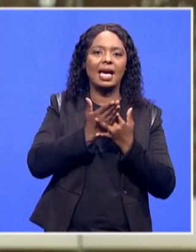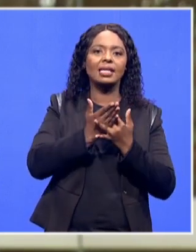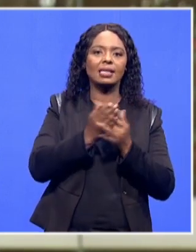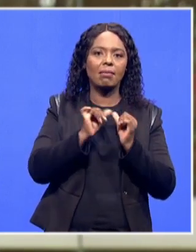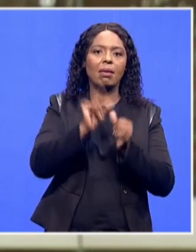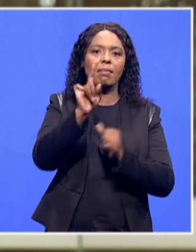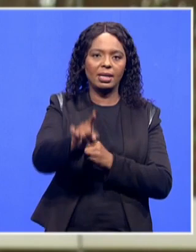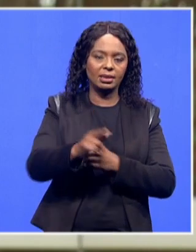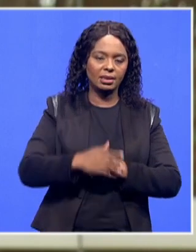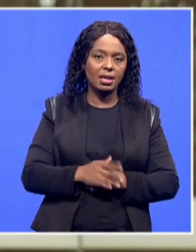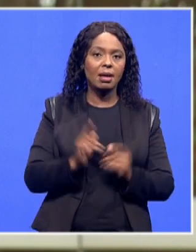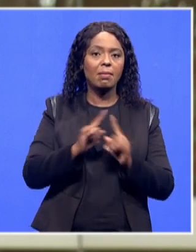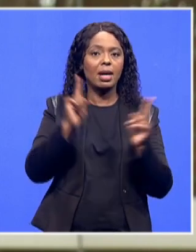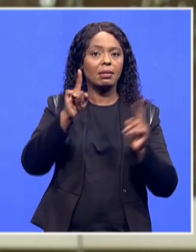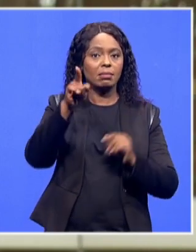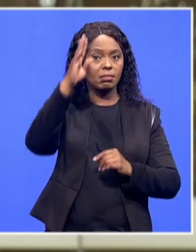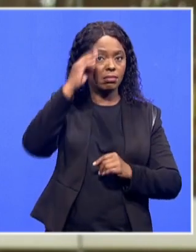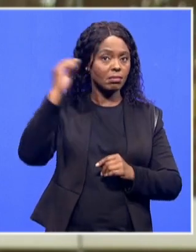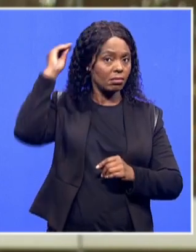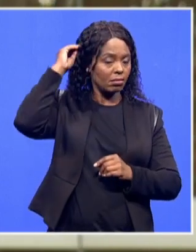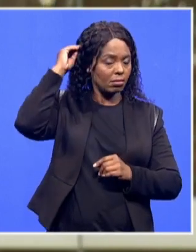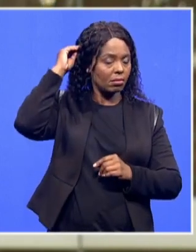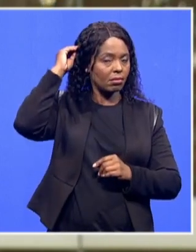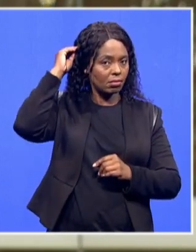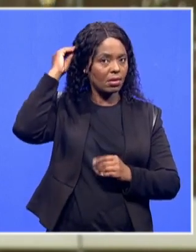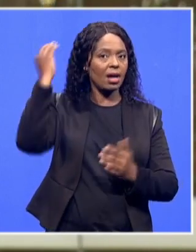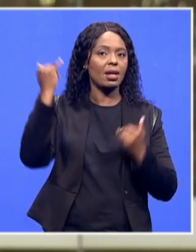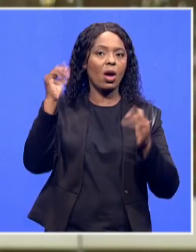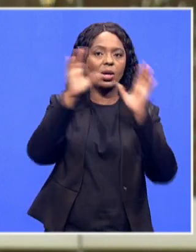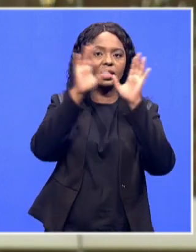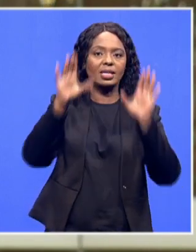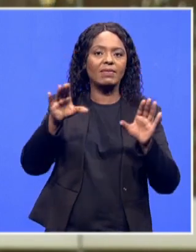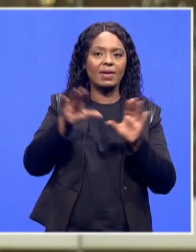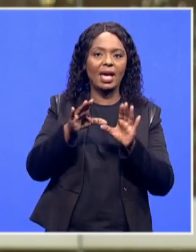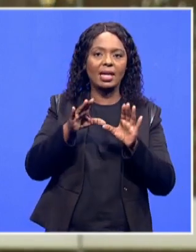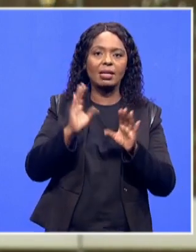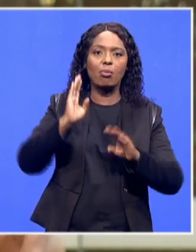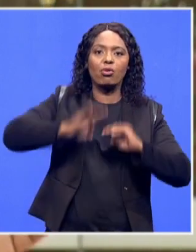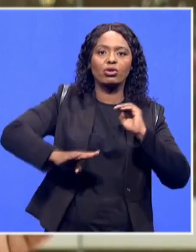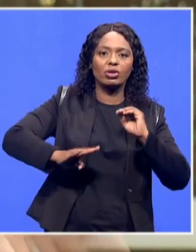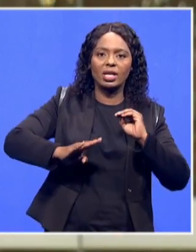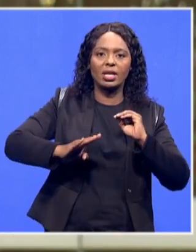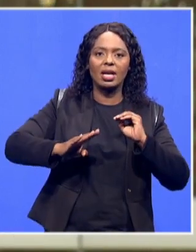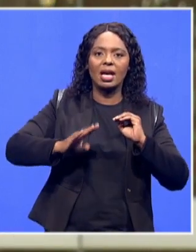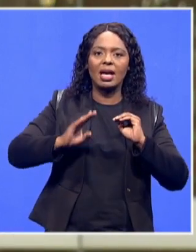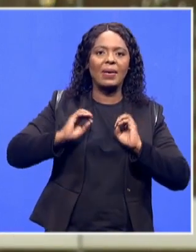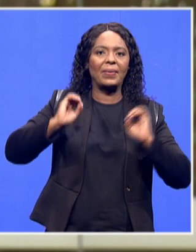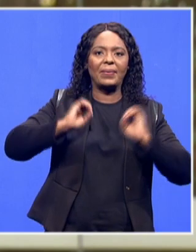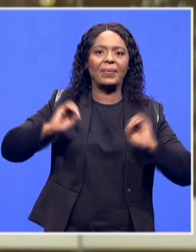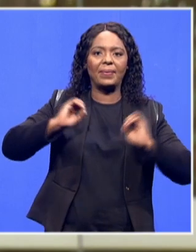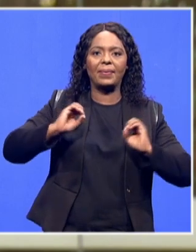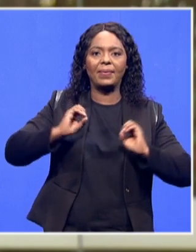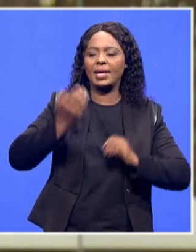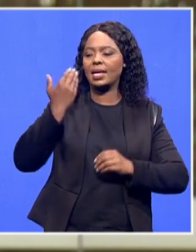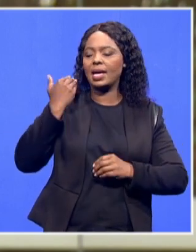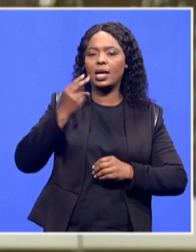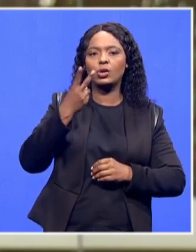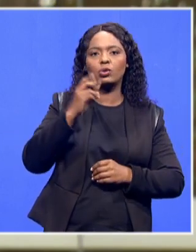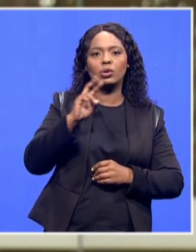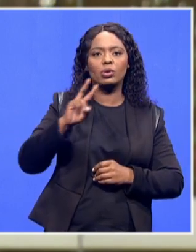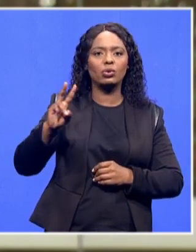remember the noli prosecute certificate that we are aware of was given in June 2022, last